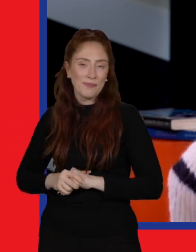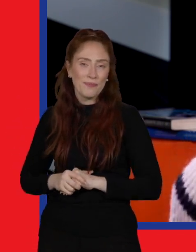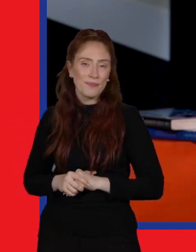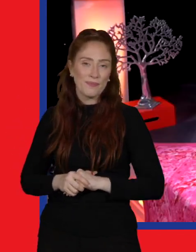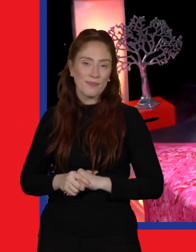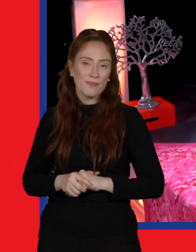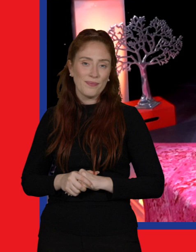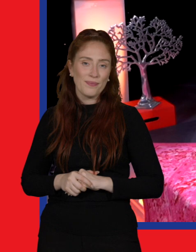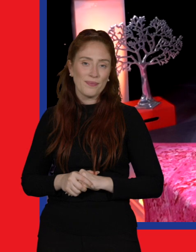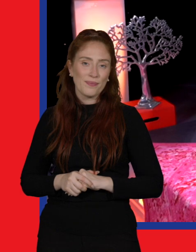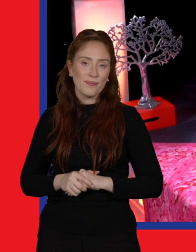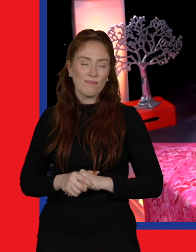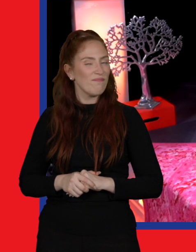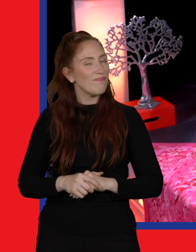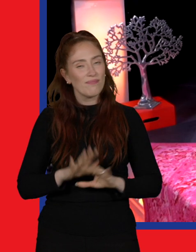better.